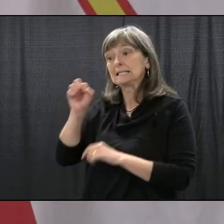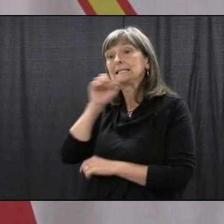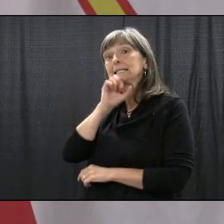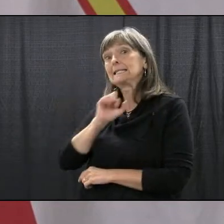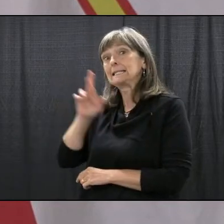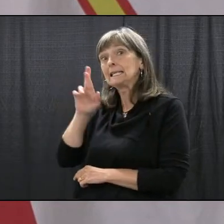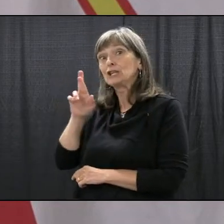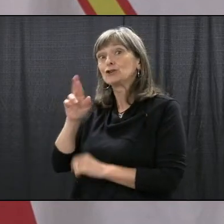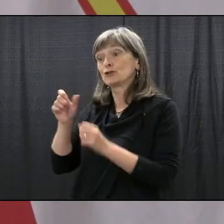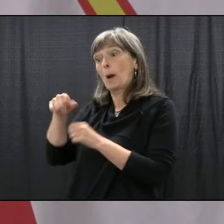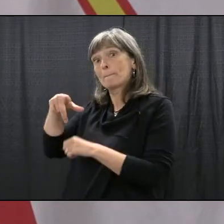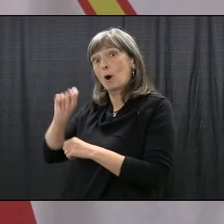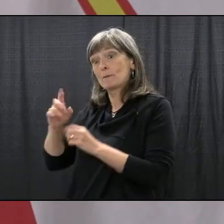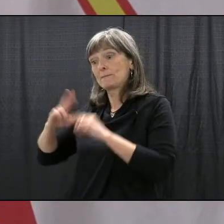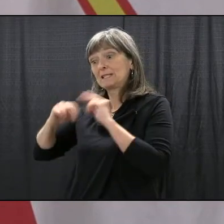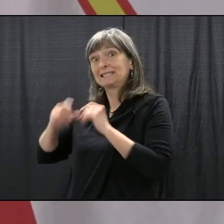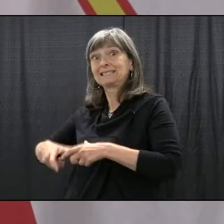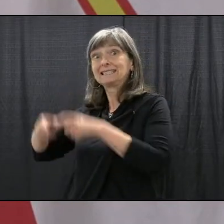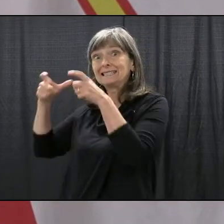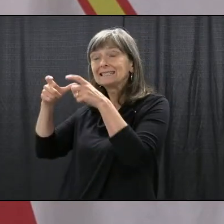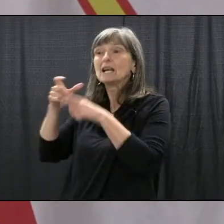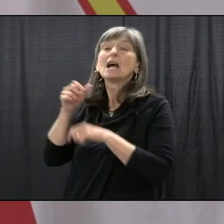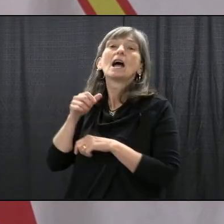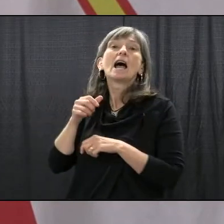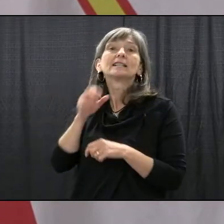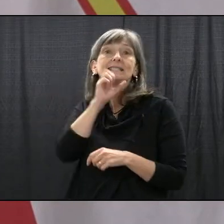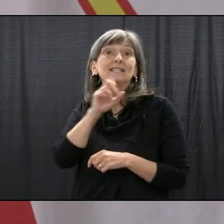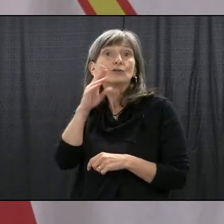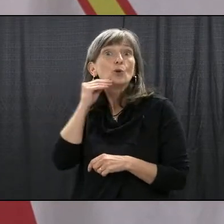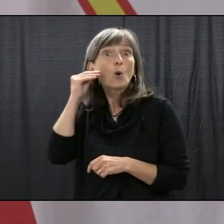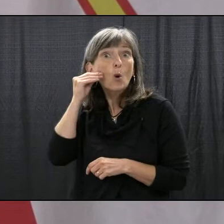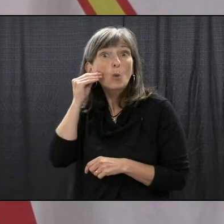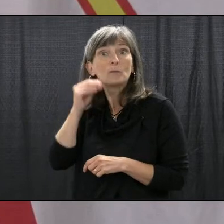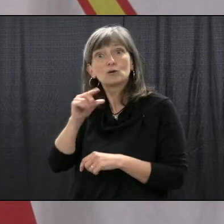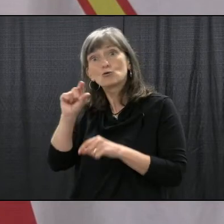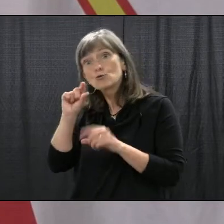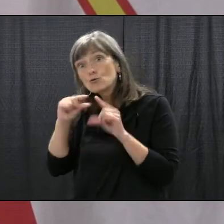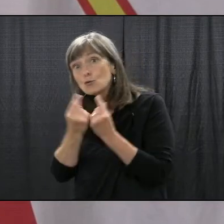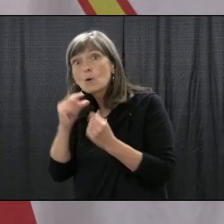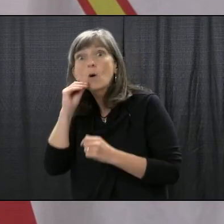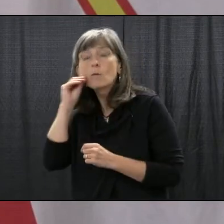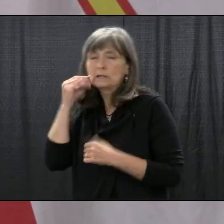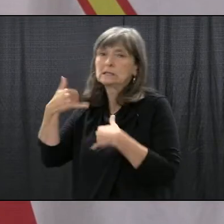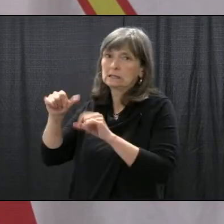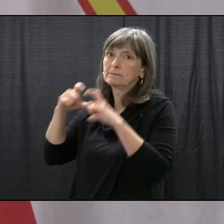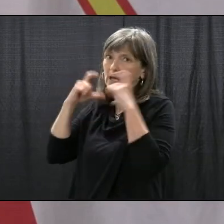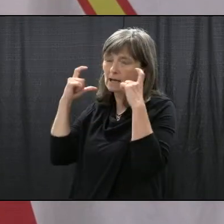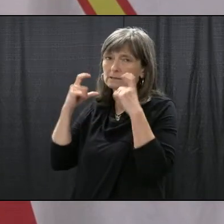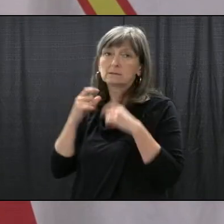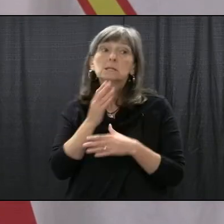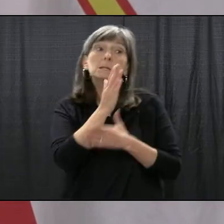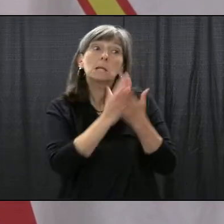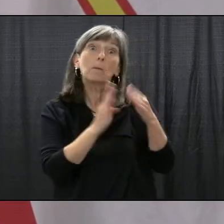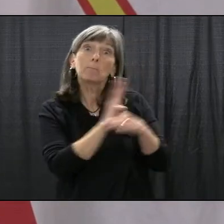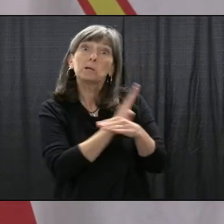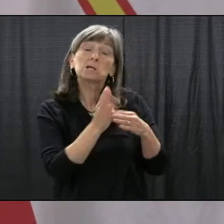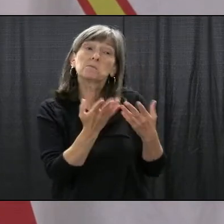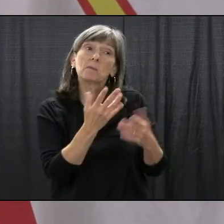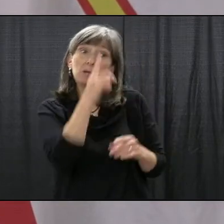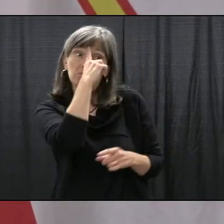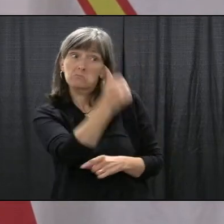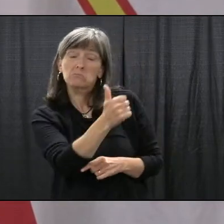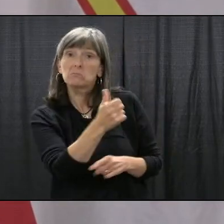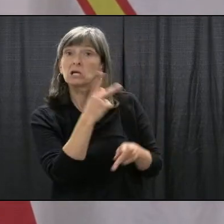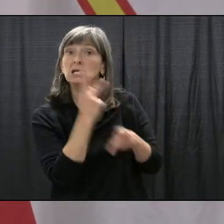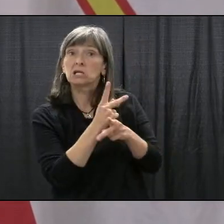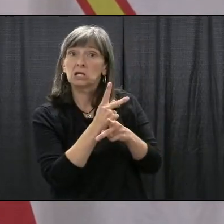seniors and in Regional Health Authority facilities. Some businesses may also choose to maintain the mask requirement based on